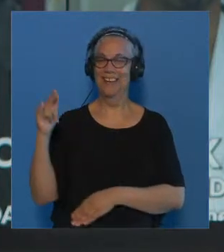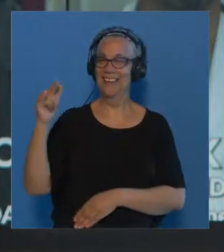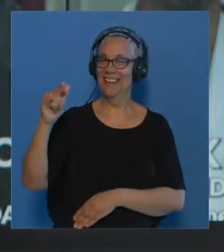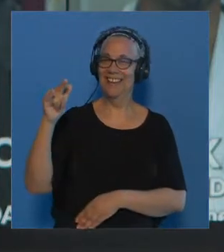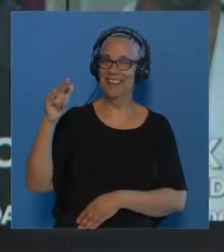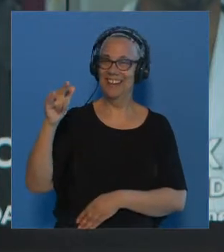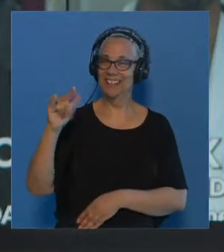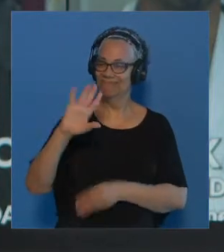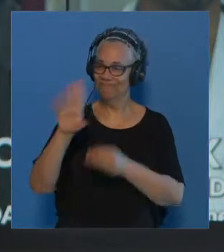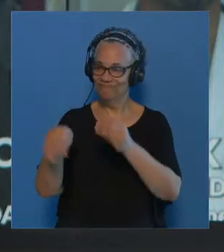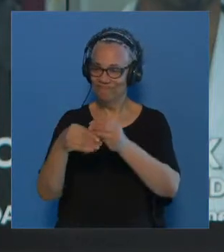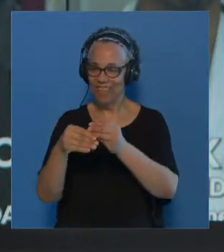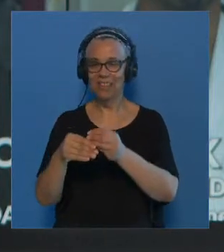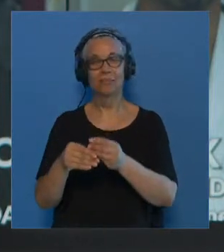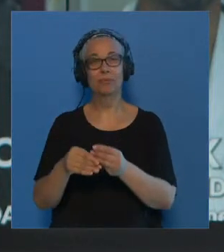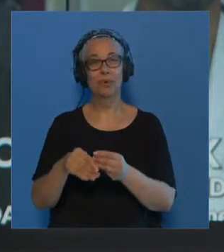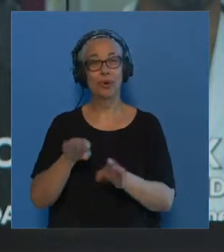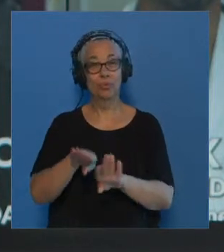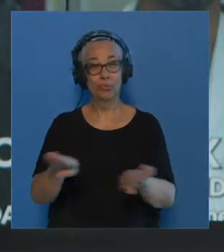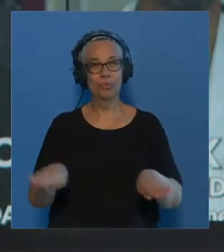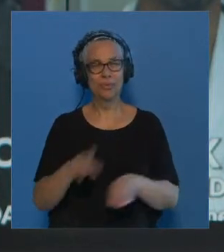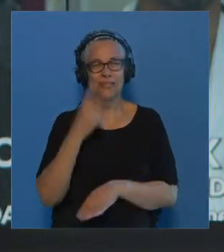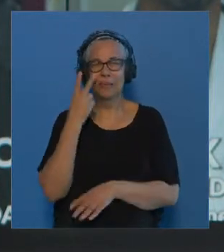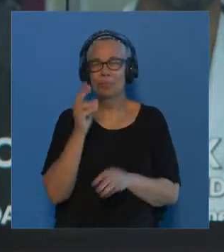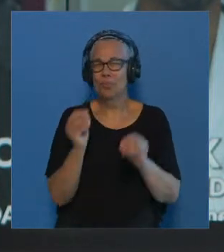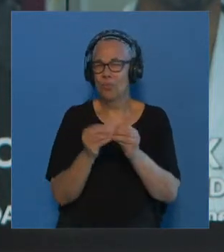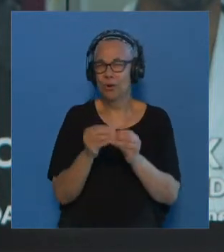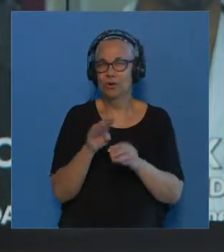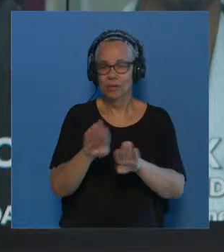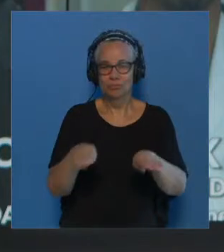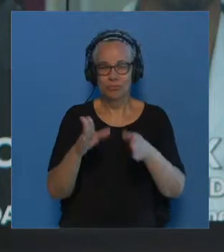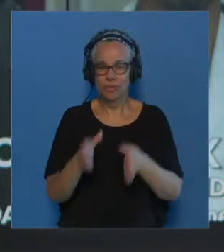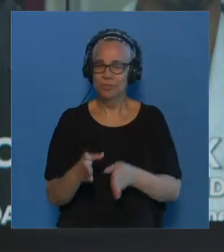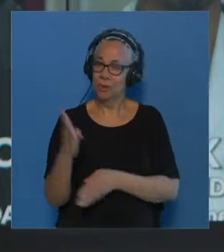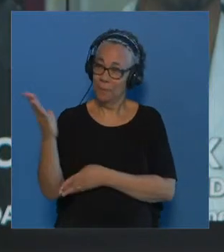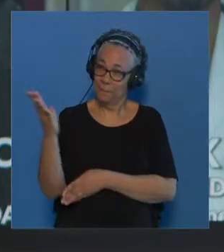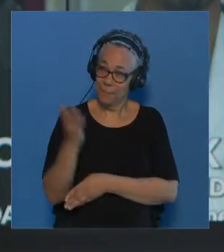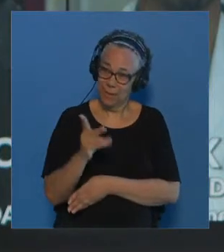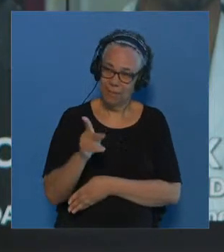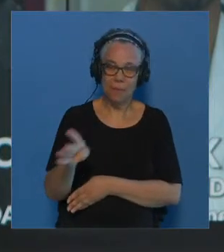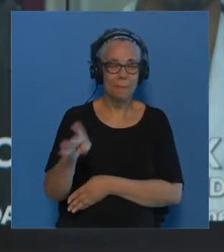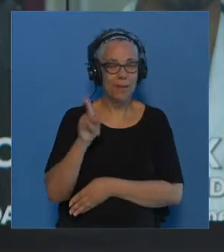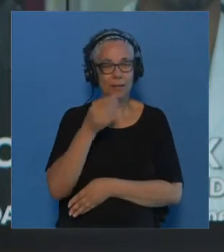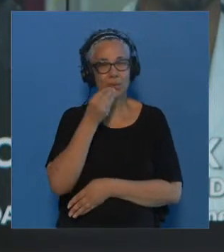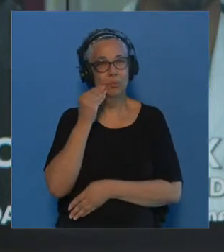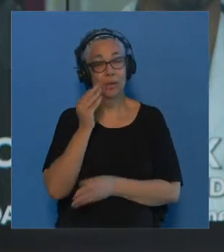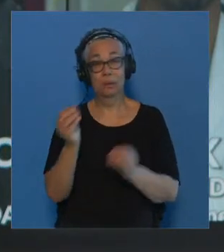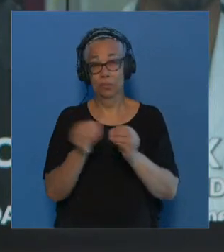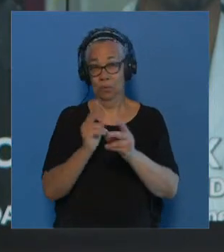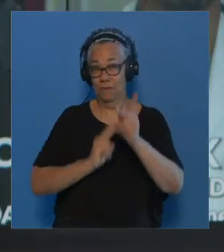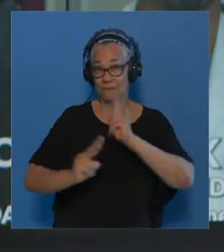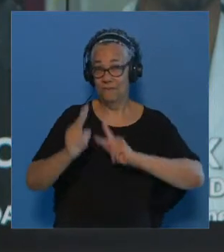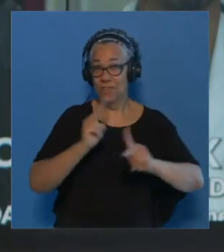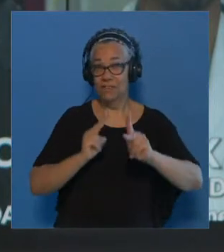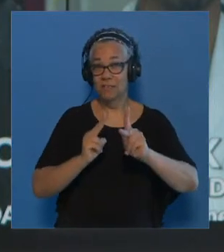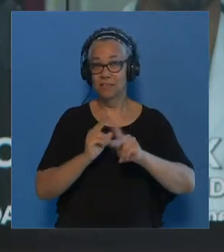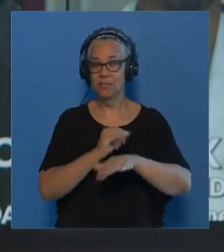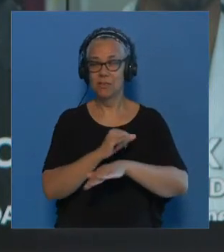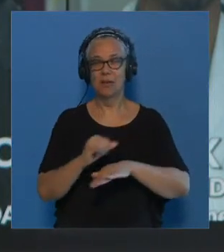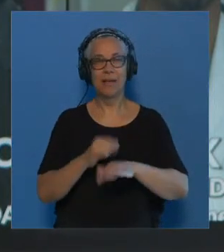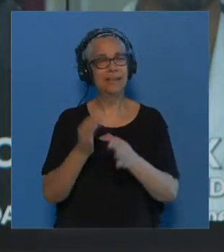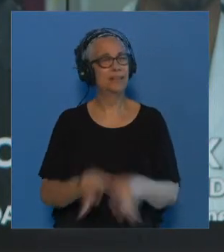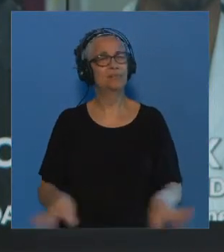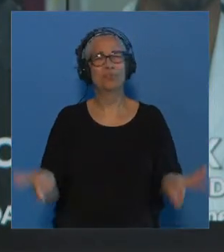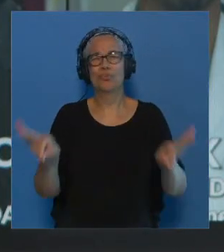Bermuda to their schedule, we will see more Bermudians returning home and more visitors to our island. It is important